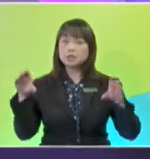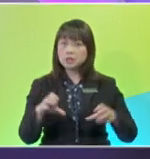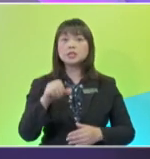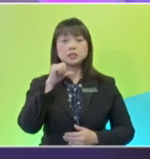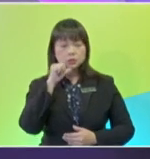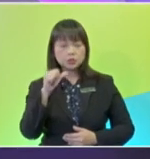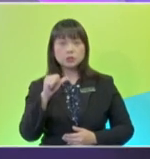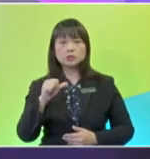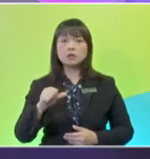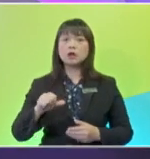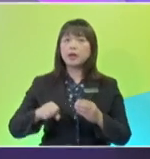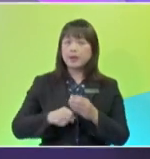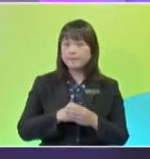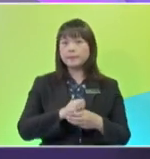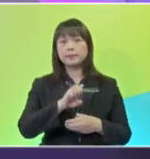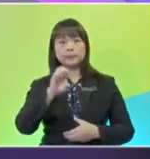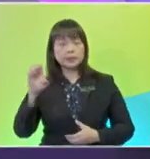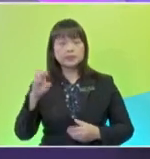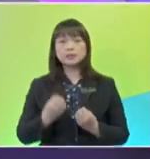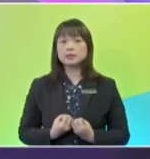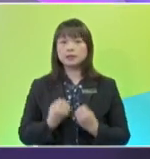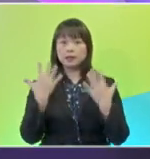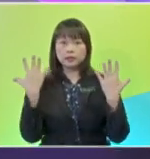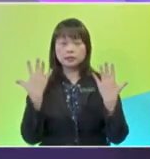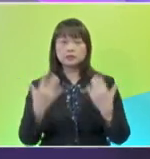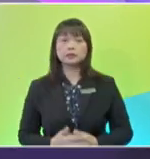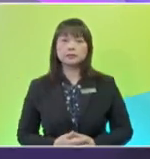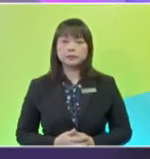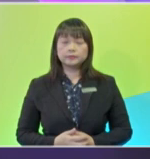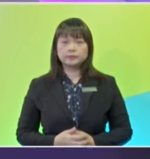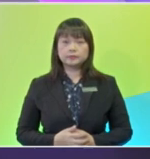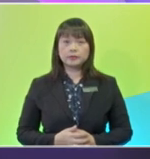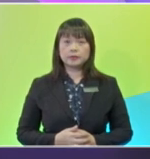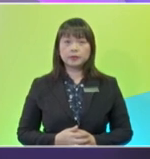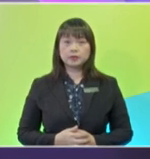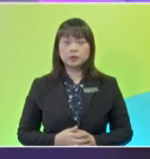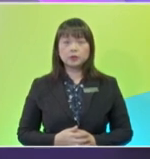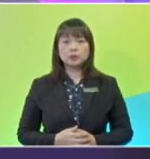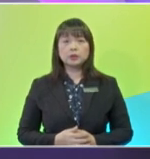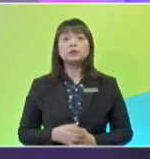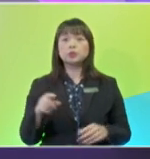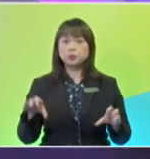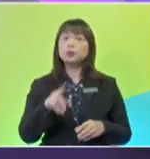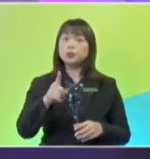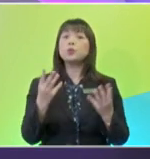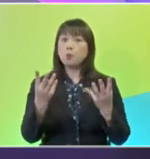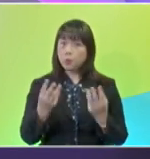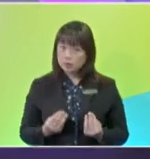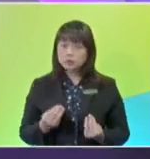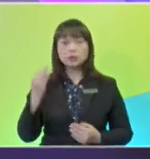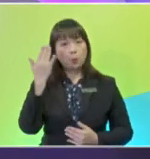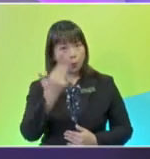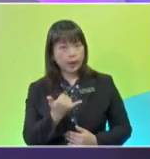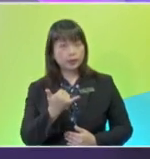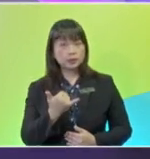Okay. The moon does not emit light. Yes, correct. Okay. So, do you ever wonder why the moon is so bright during the